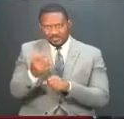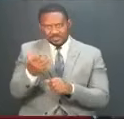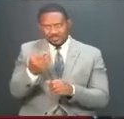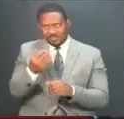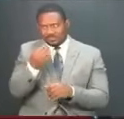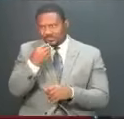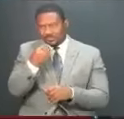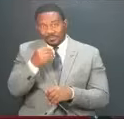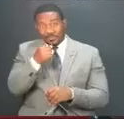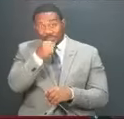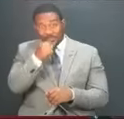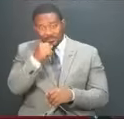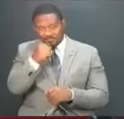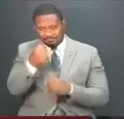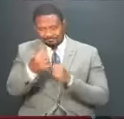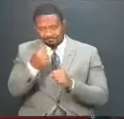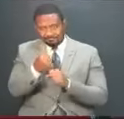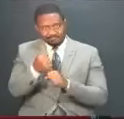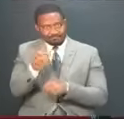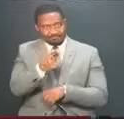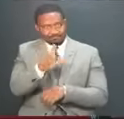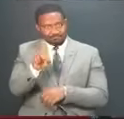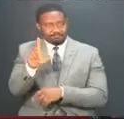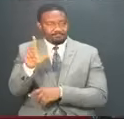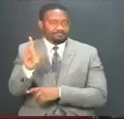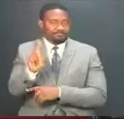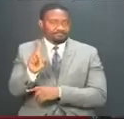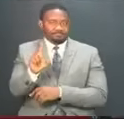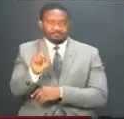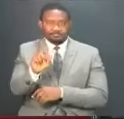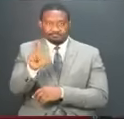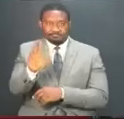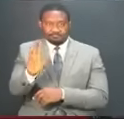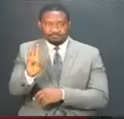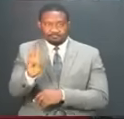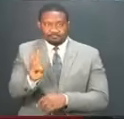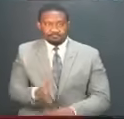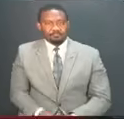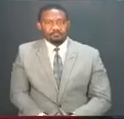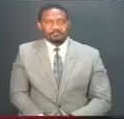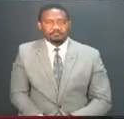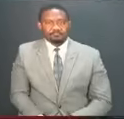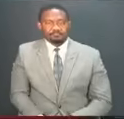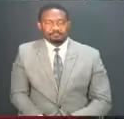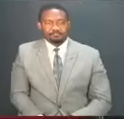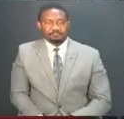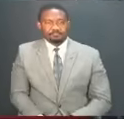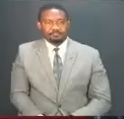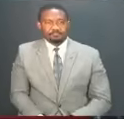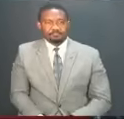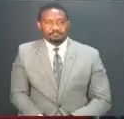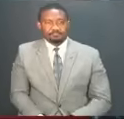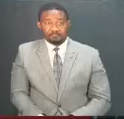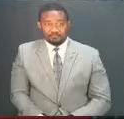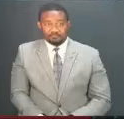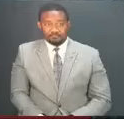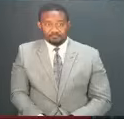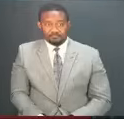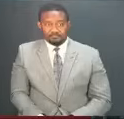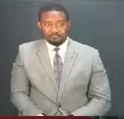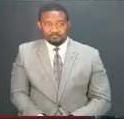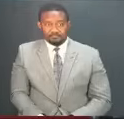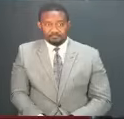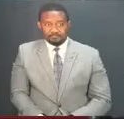year ending 31st December 2026. I so move, Mr. Speaker. And in moving, Mr.